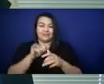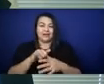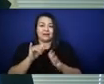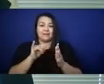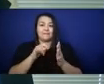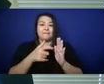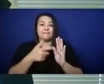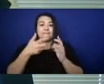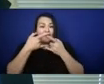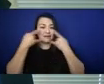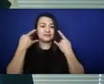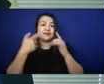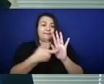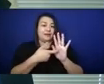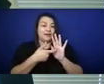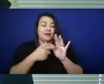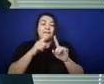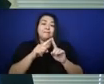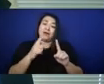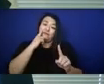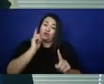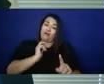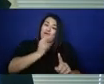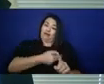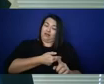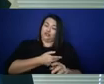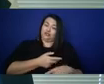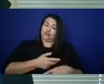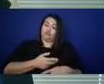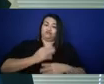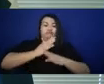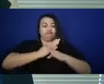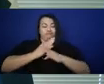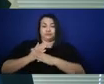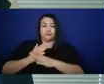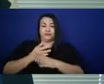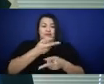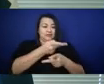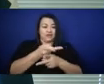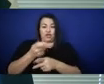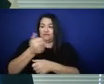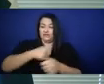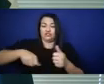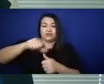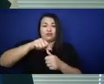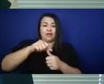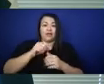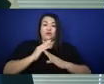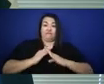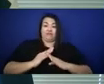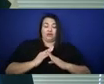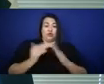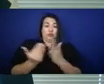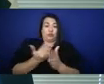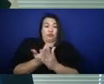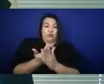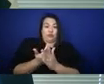we finally have hope with this vaccine. We know that Governor Abbott reopened the state and